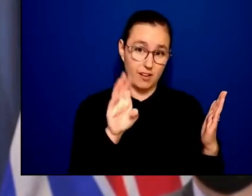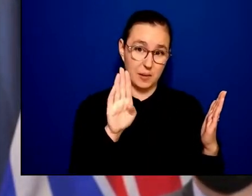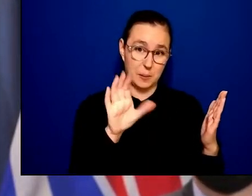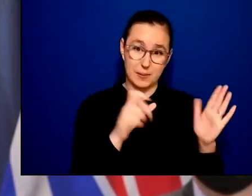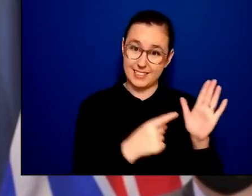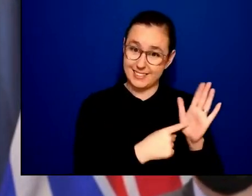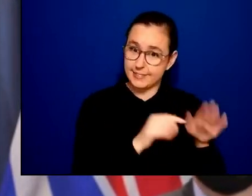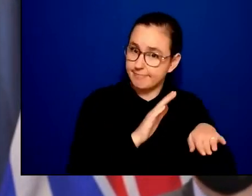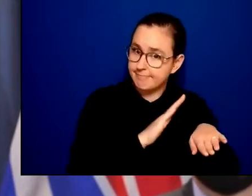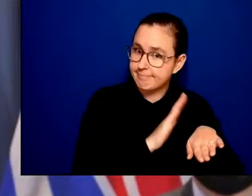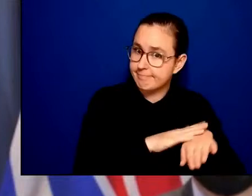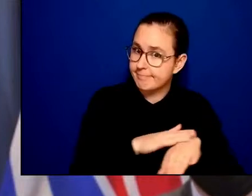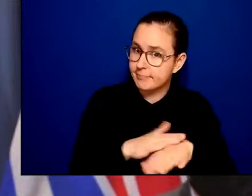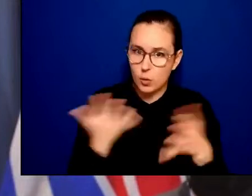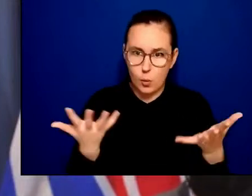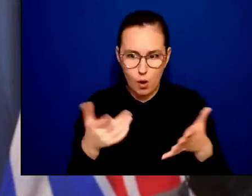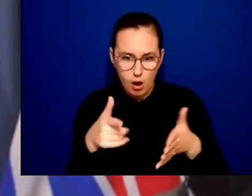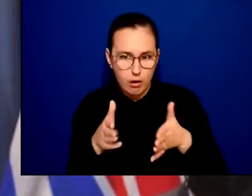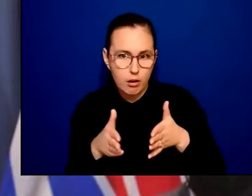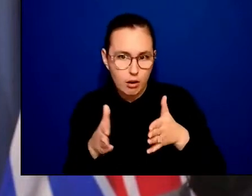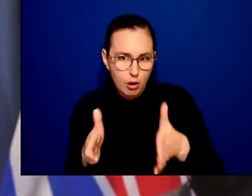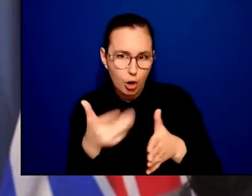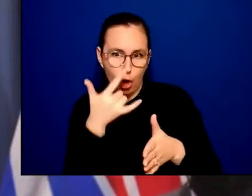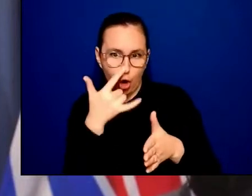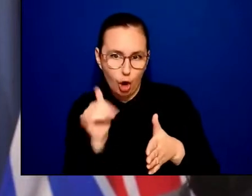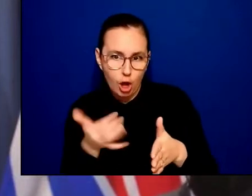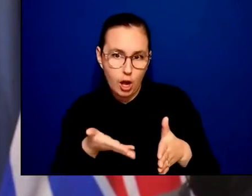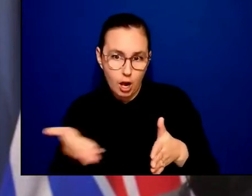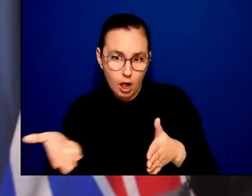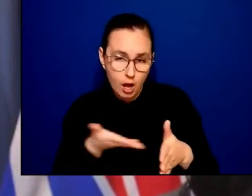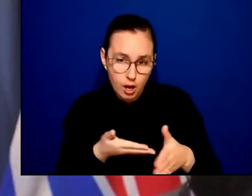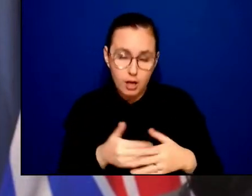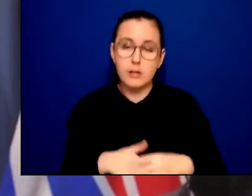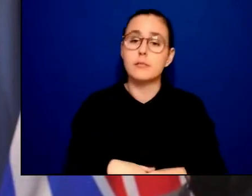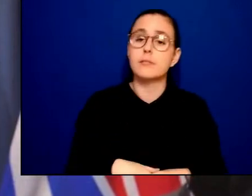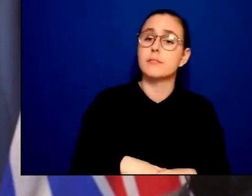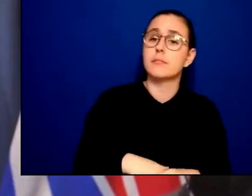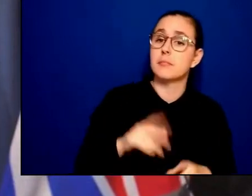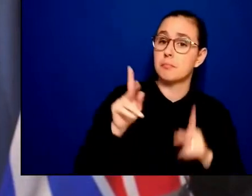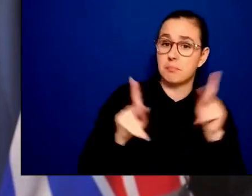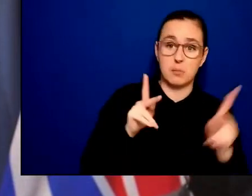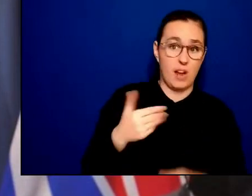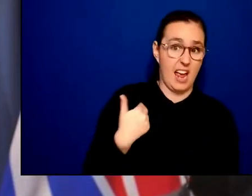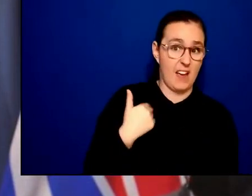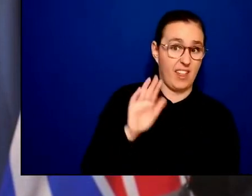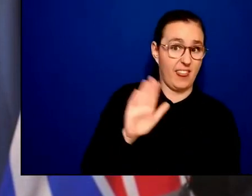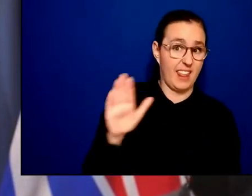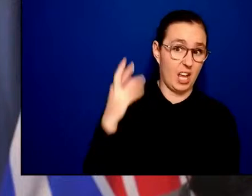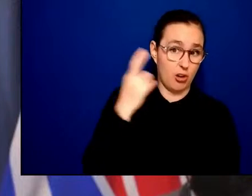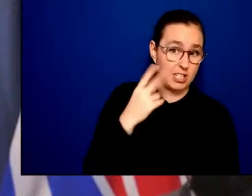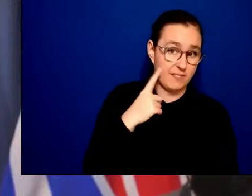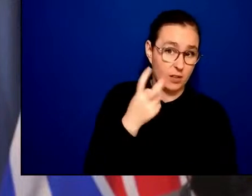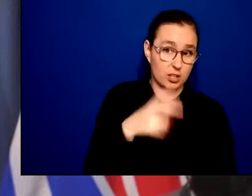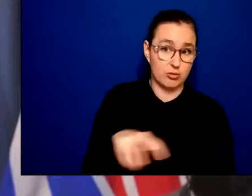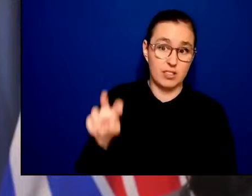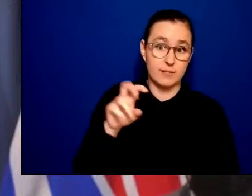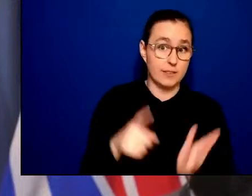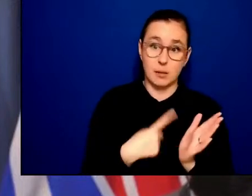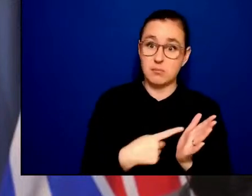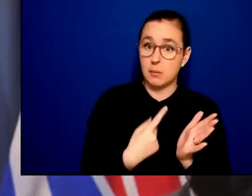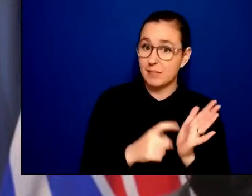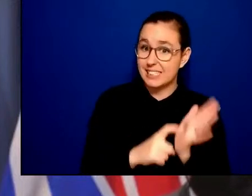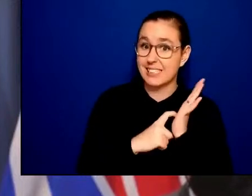of reasons, many of them essential. That's why it's important in terms of the if you're going